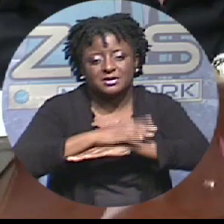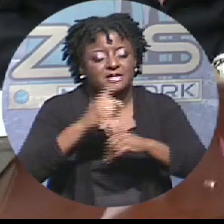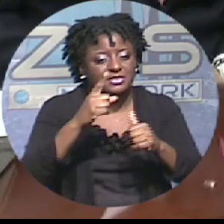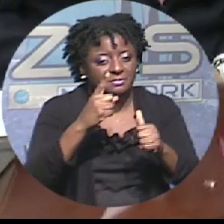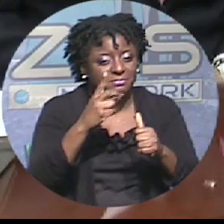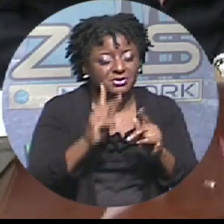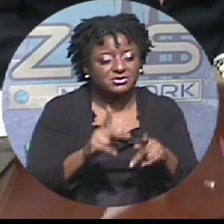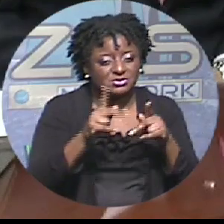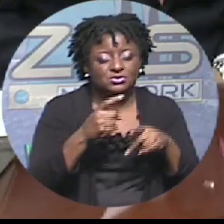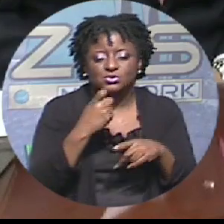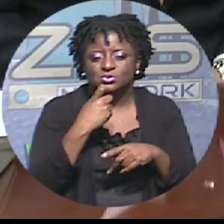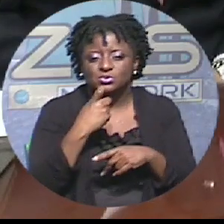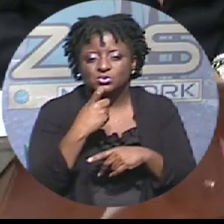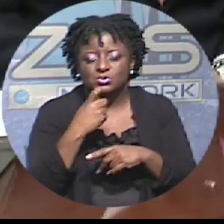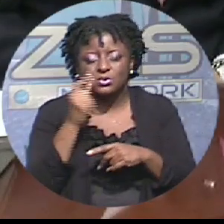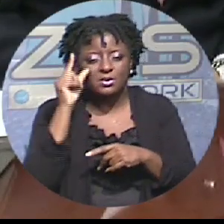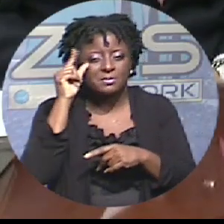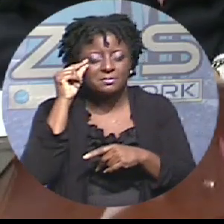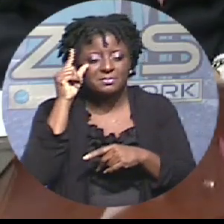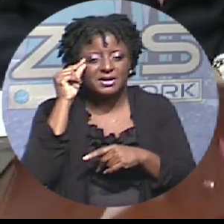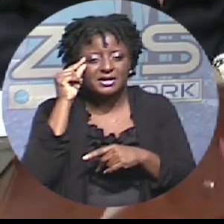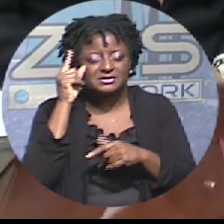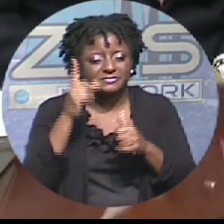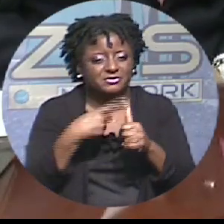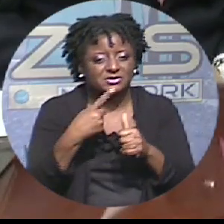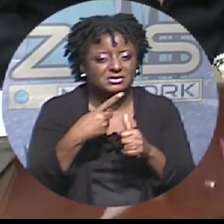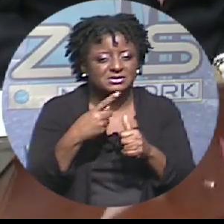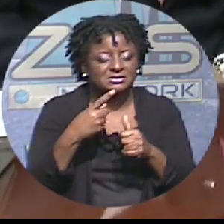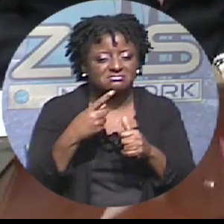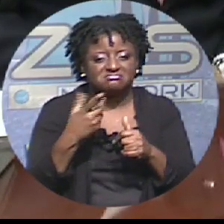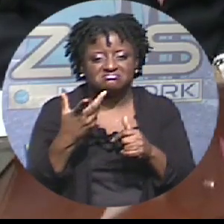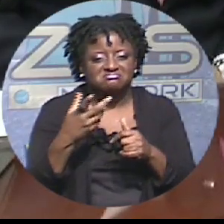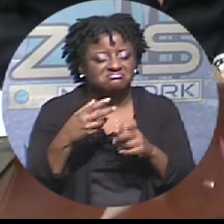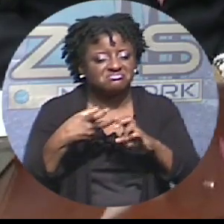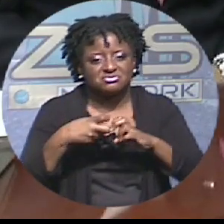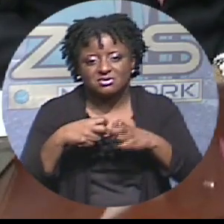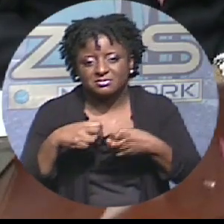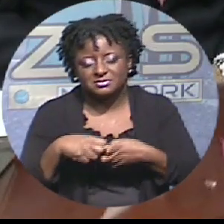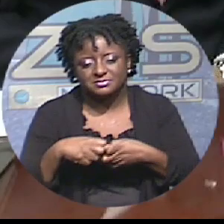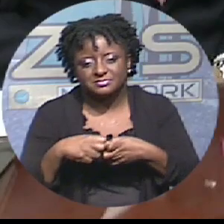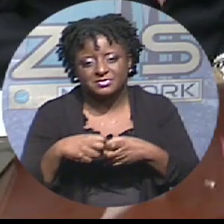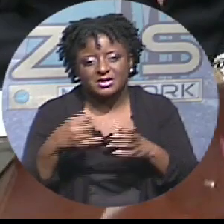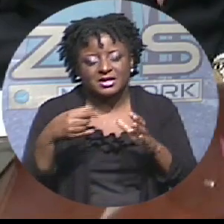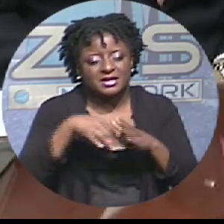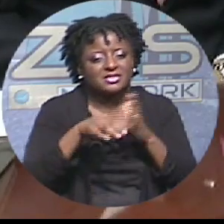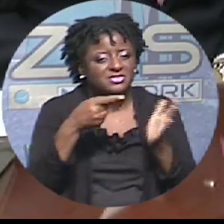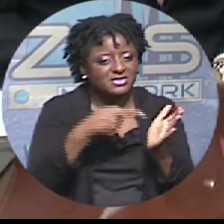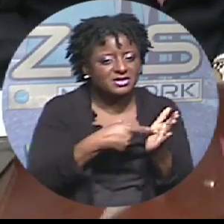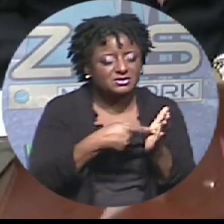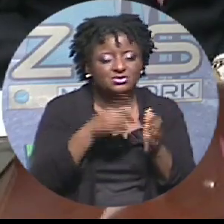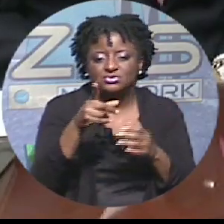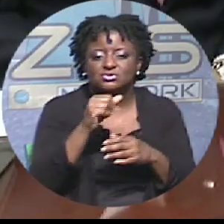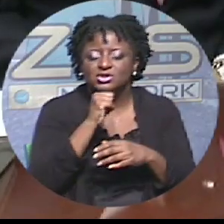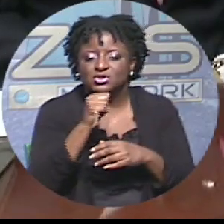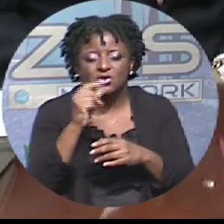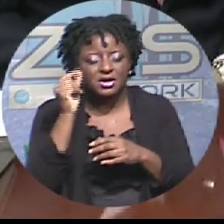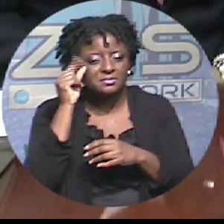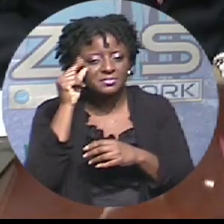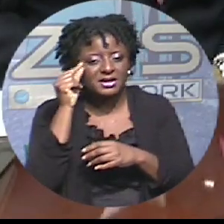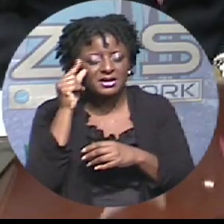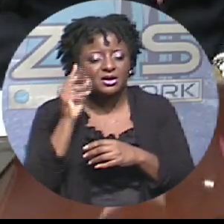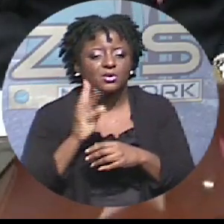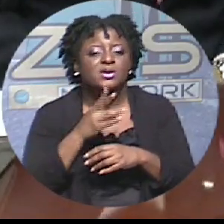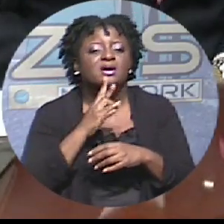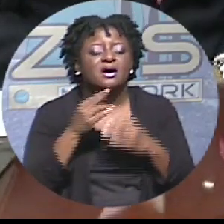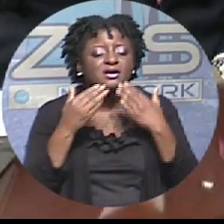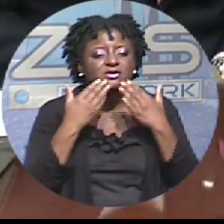blinks first is screwed. And in this case, you didn't blink. No. And we're so